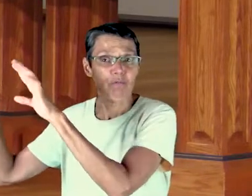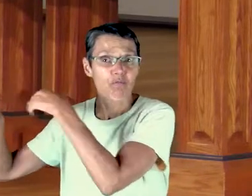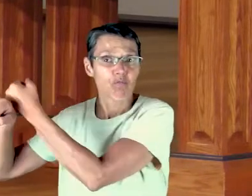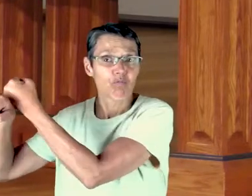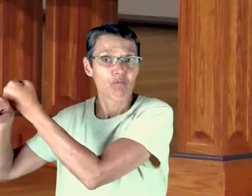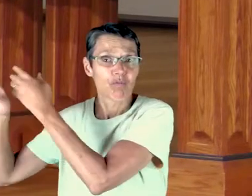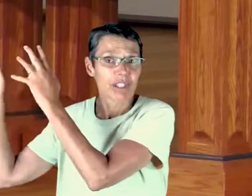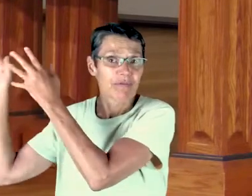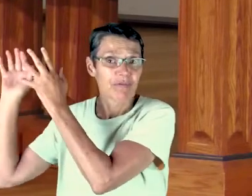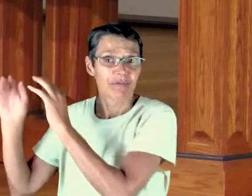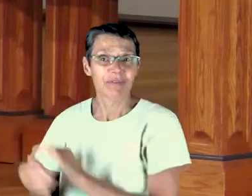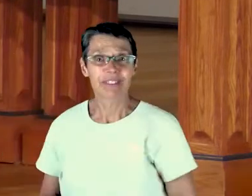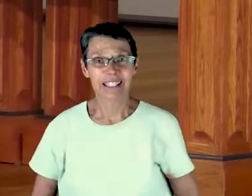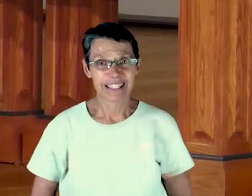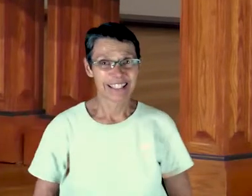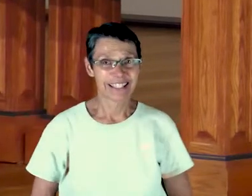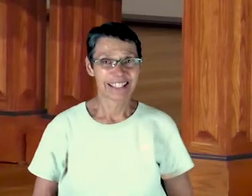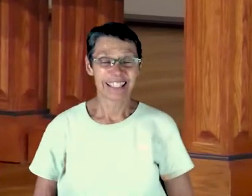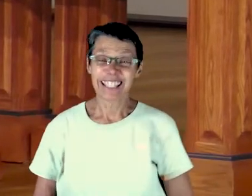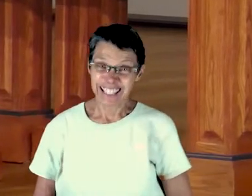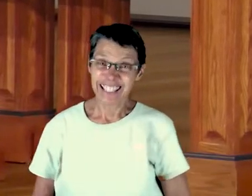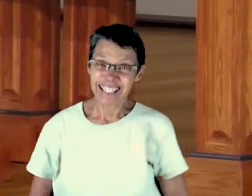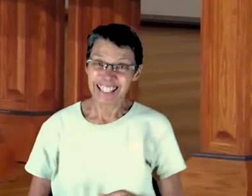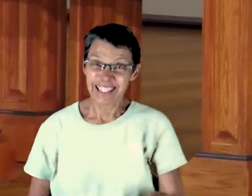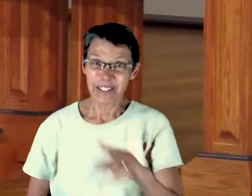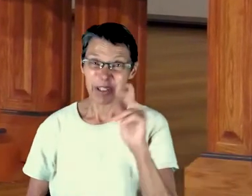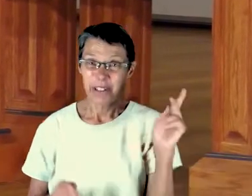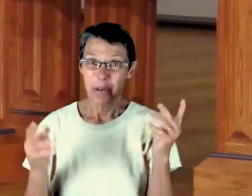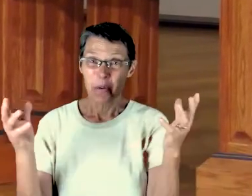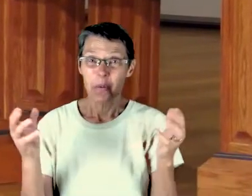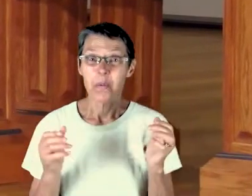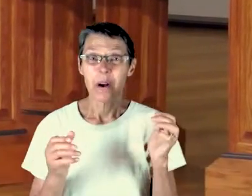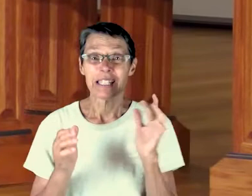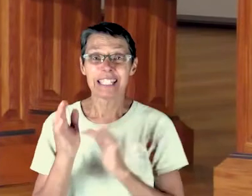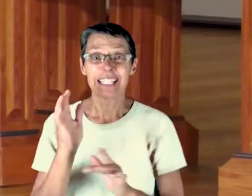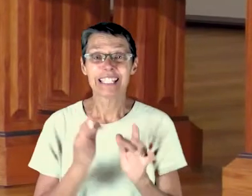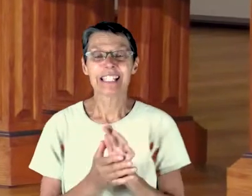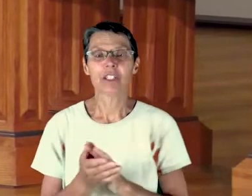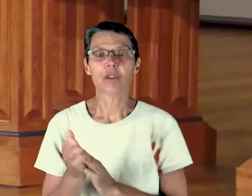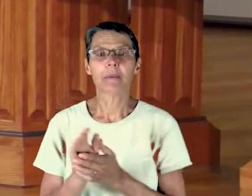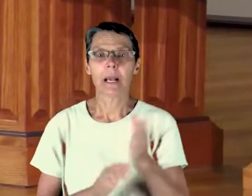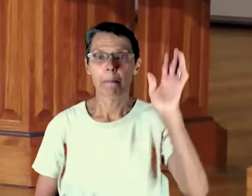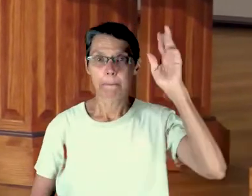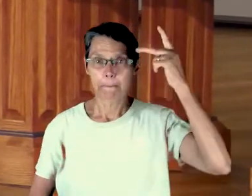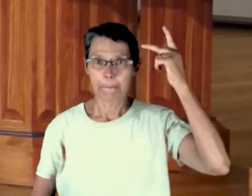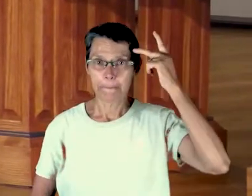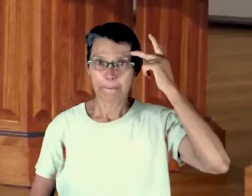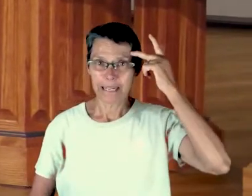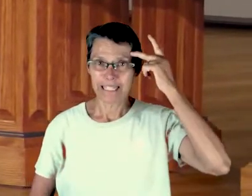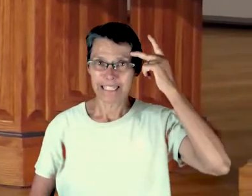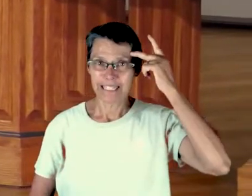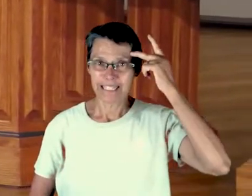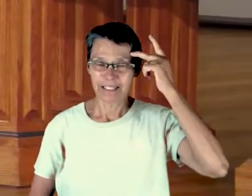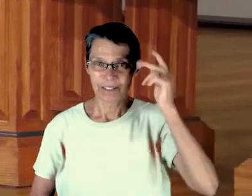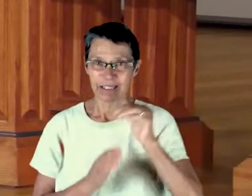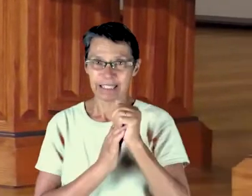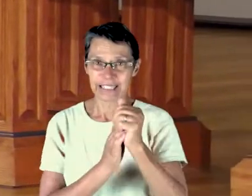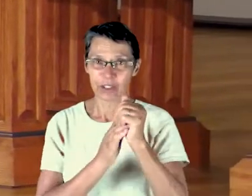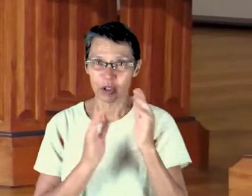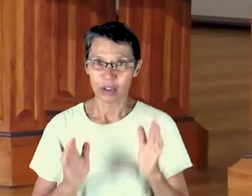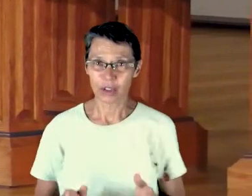to do with Jesus. They want to make him a political leader, as well as the religious